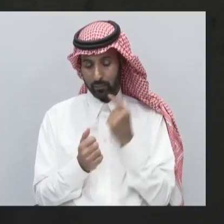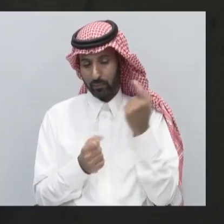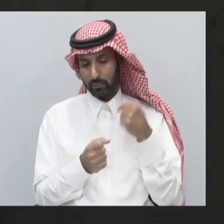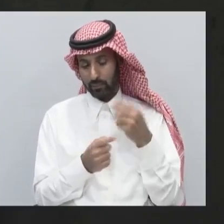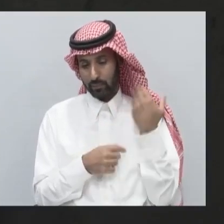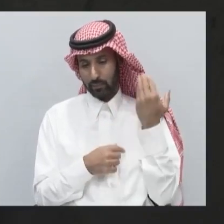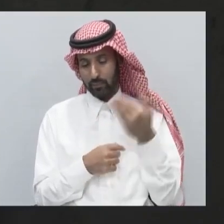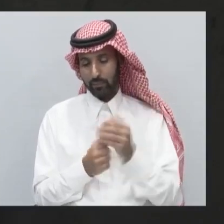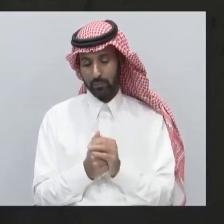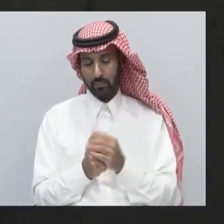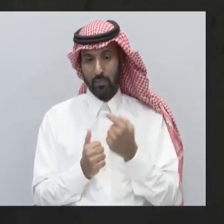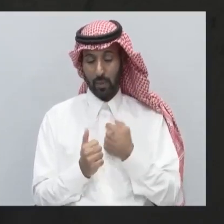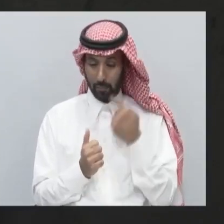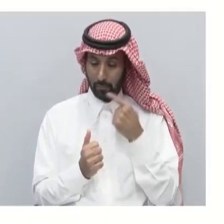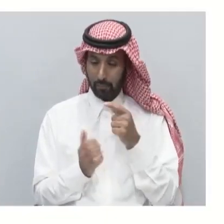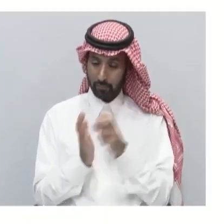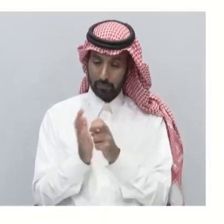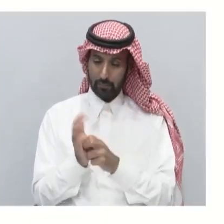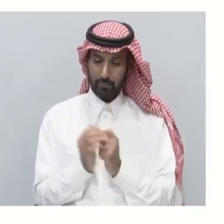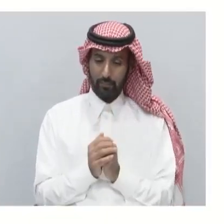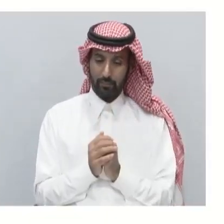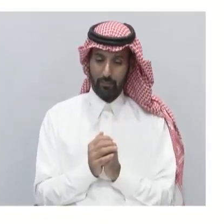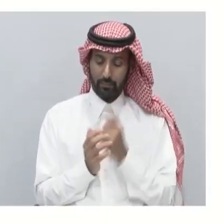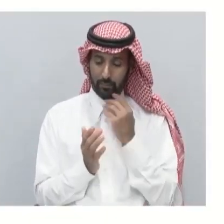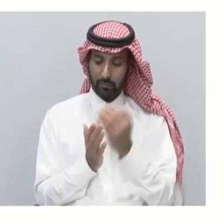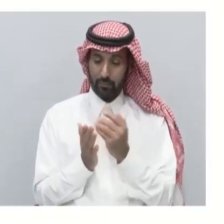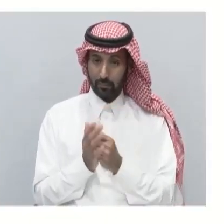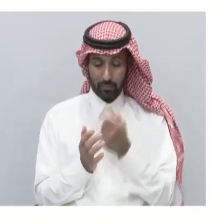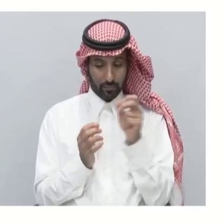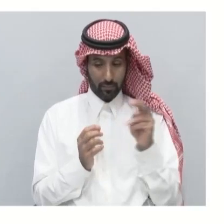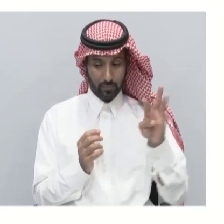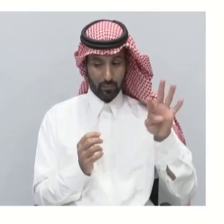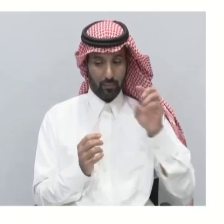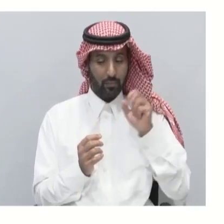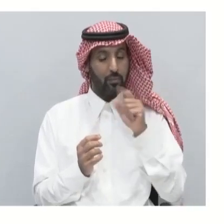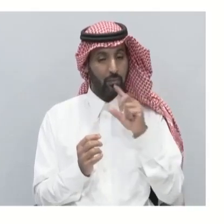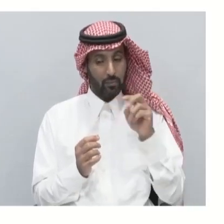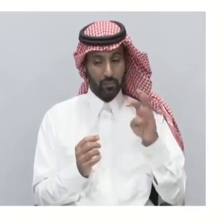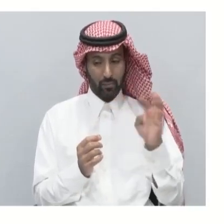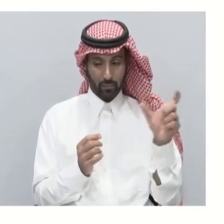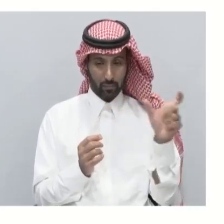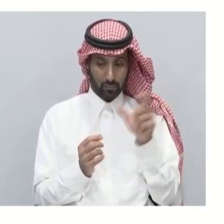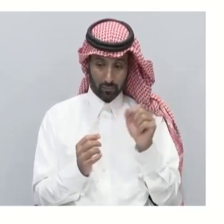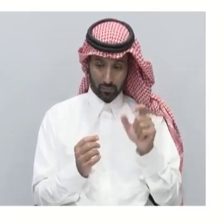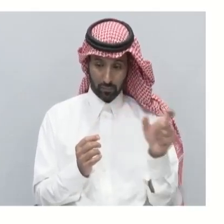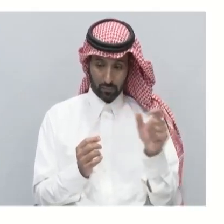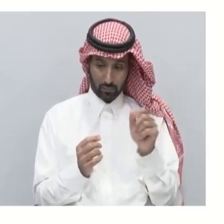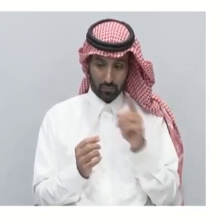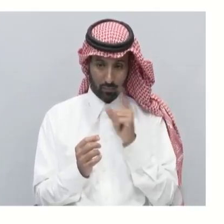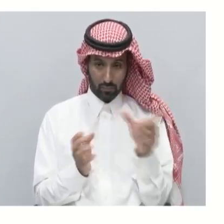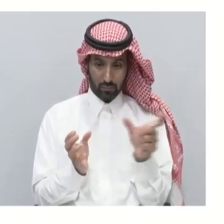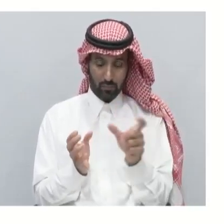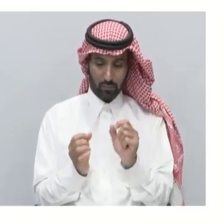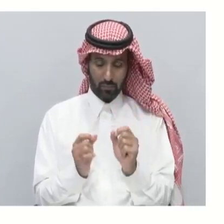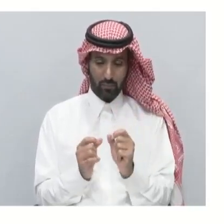past. Mind the grammar. Followed by spelling. Make sure that you are writing the correct spelling.